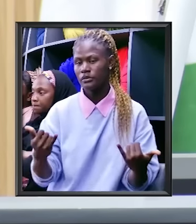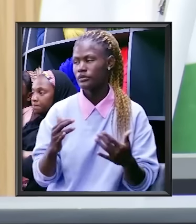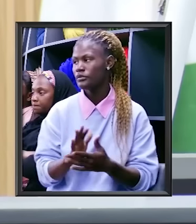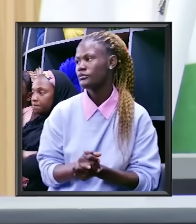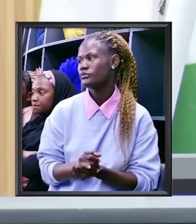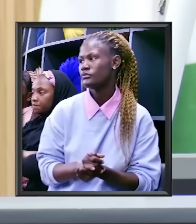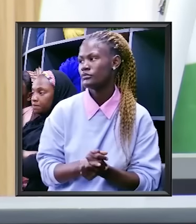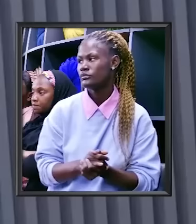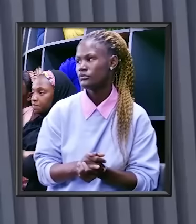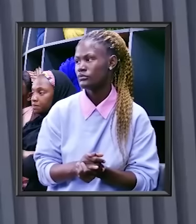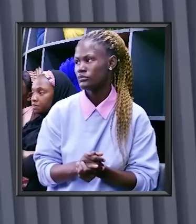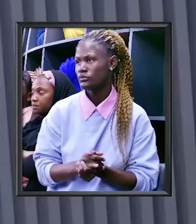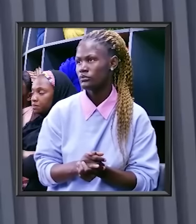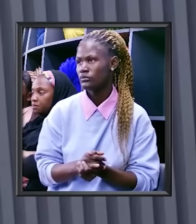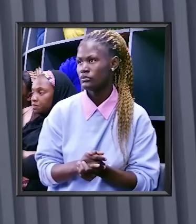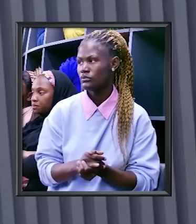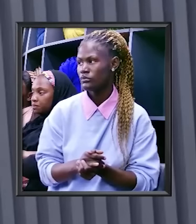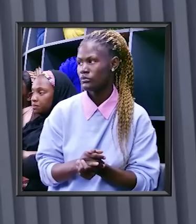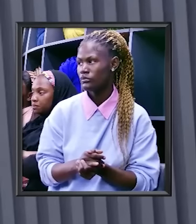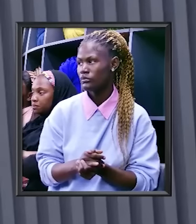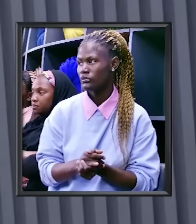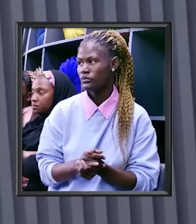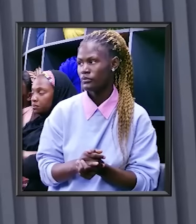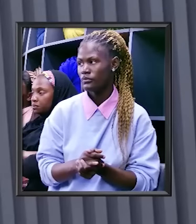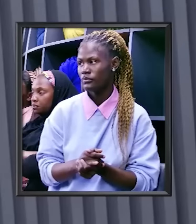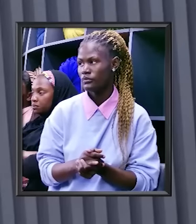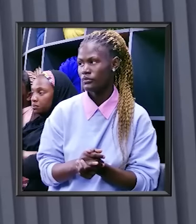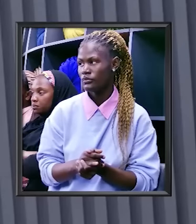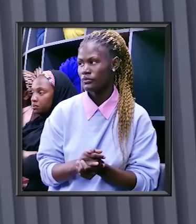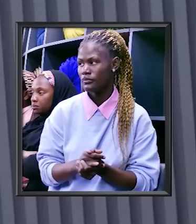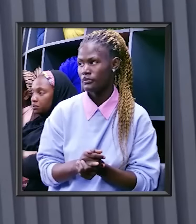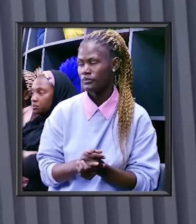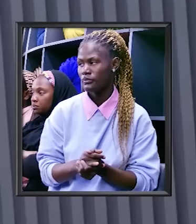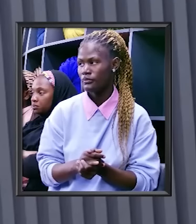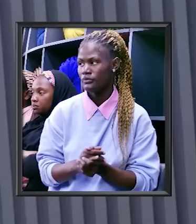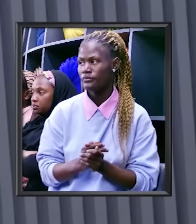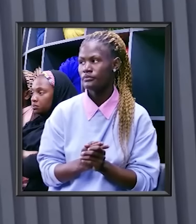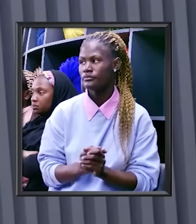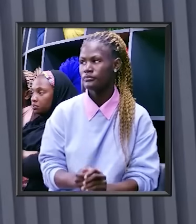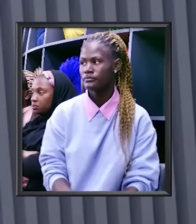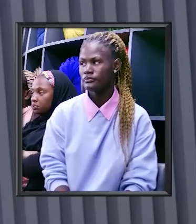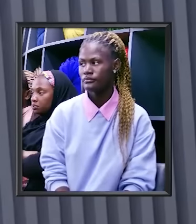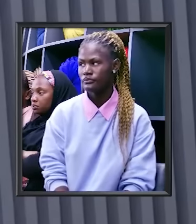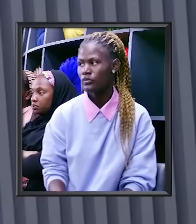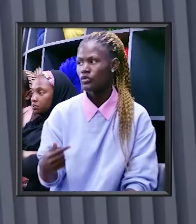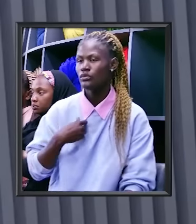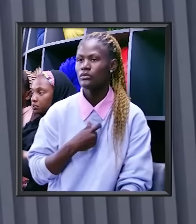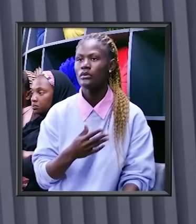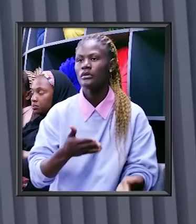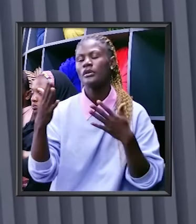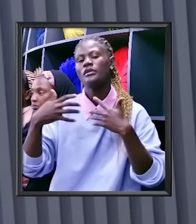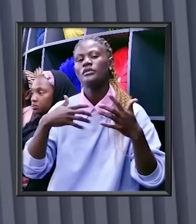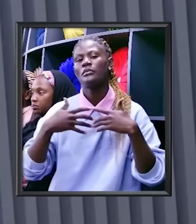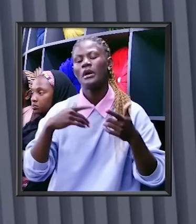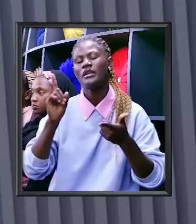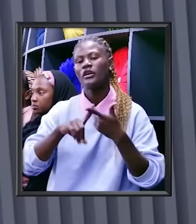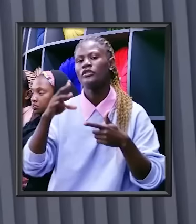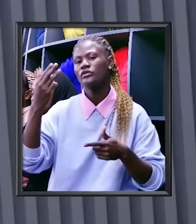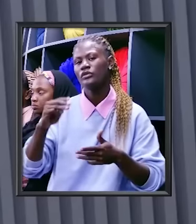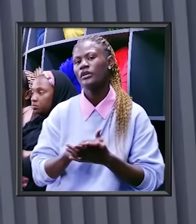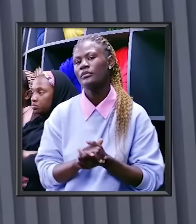this. They also, Savicom, they CBN, and the Consumer Protection, they, so we'll carry this matter, go meet